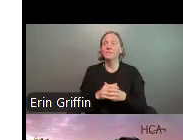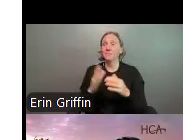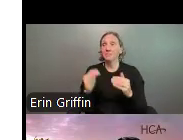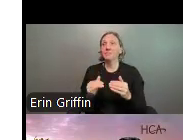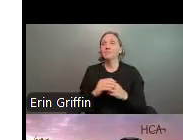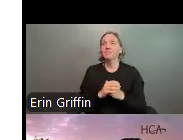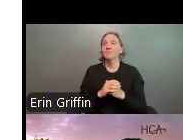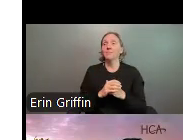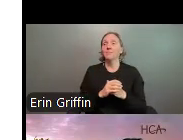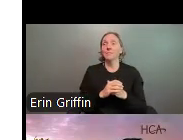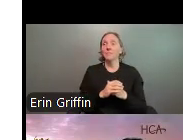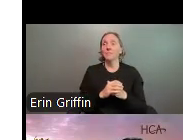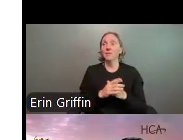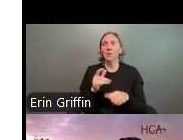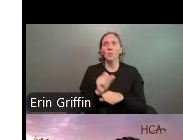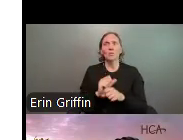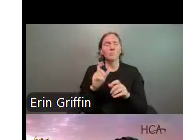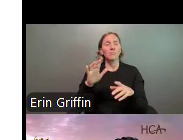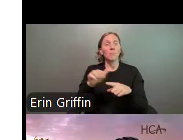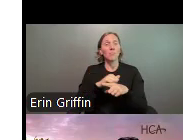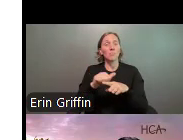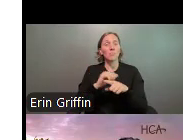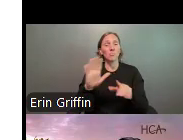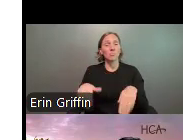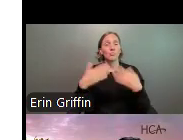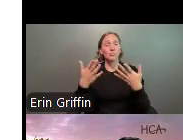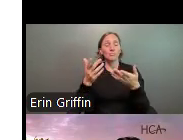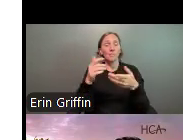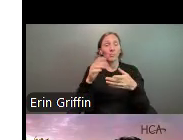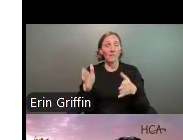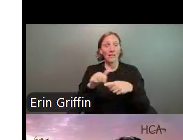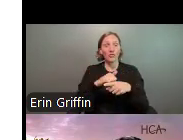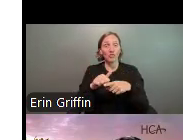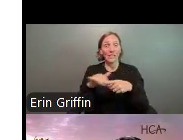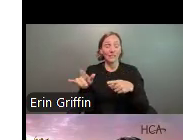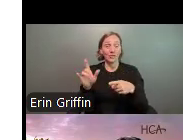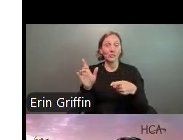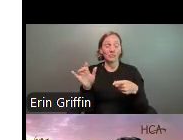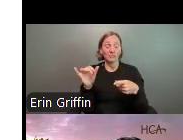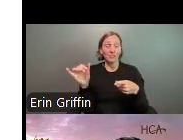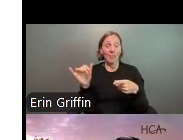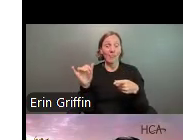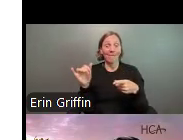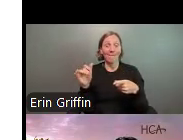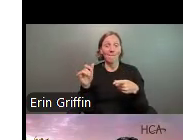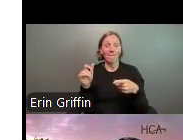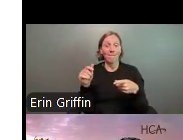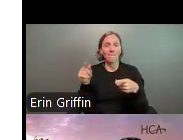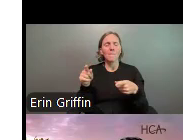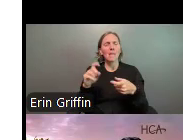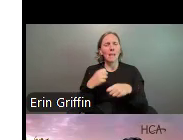please. We're also working on provider training here at Community Health Plan of Washington. One of the important pieces to us is making sure that this work is